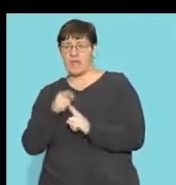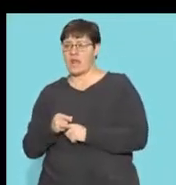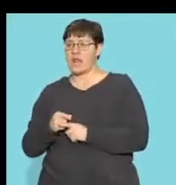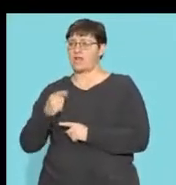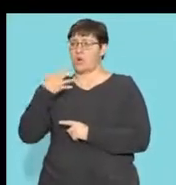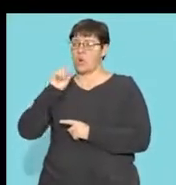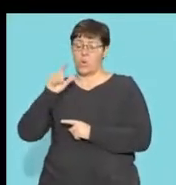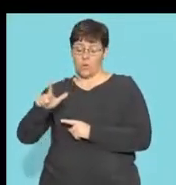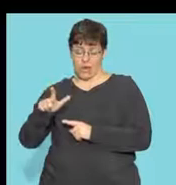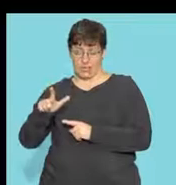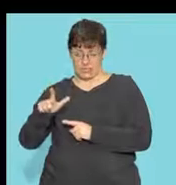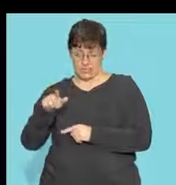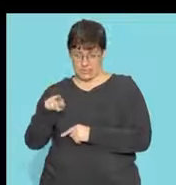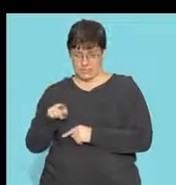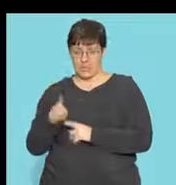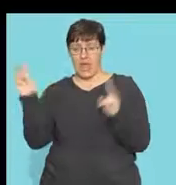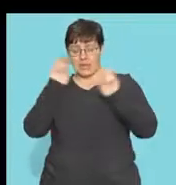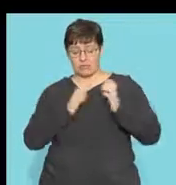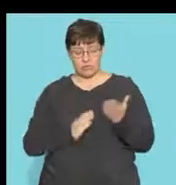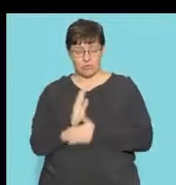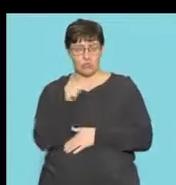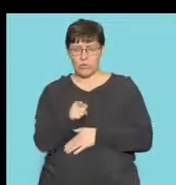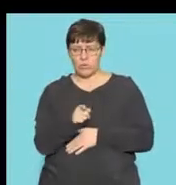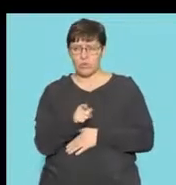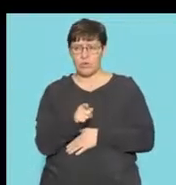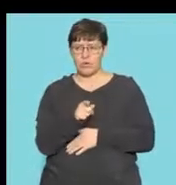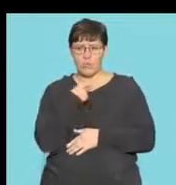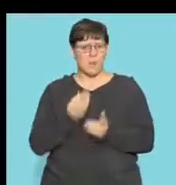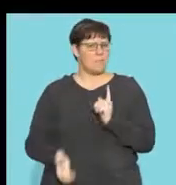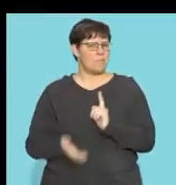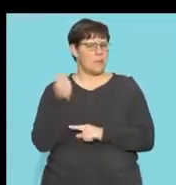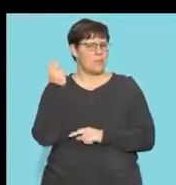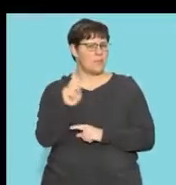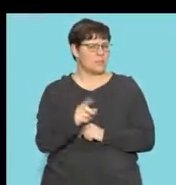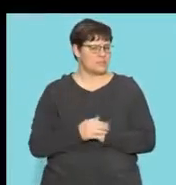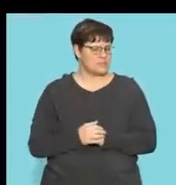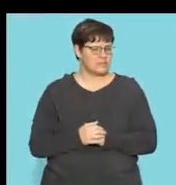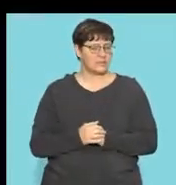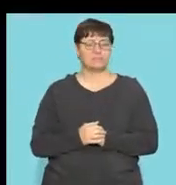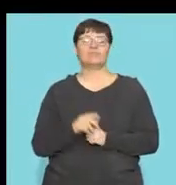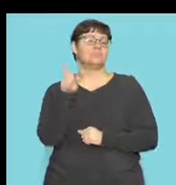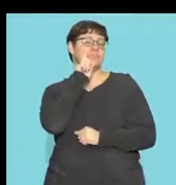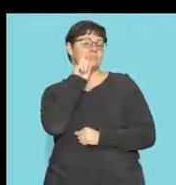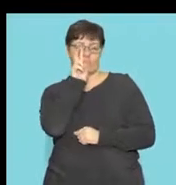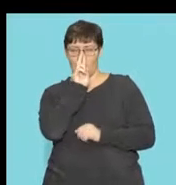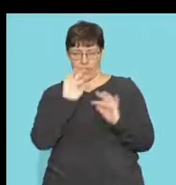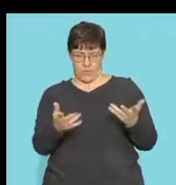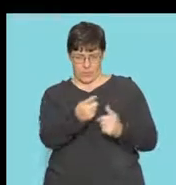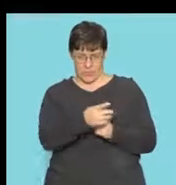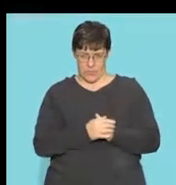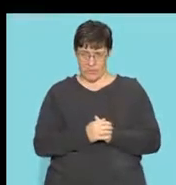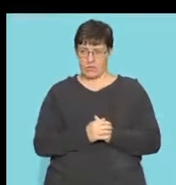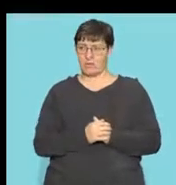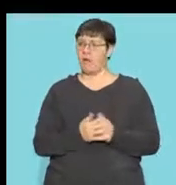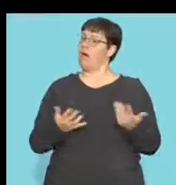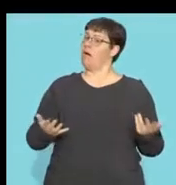chloride ions. We put electricity through, what do you think we should be getting? Well, let's see what it looks like.